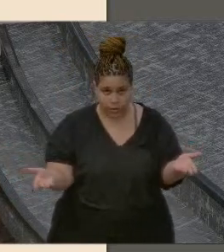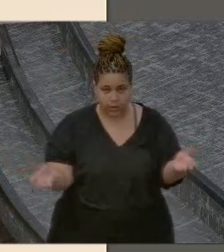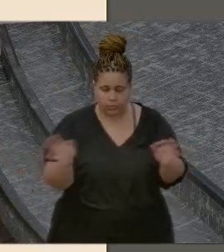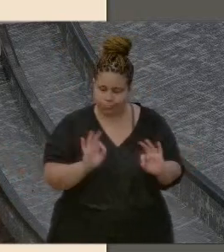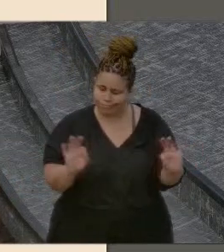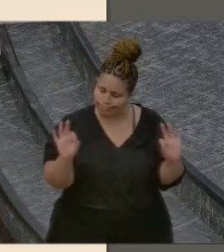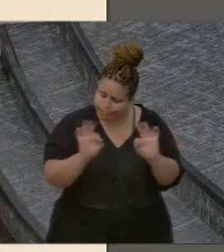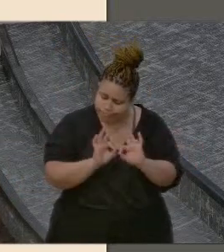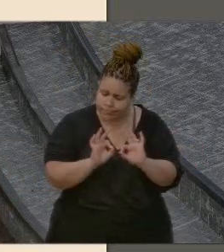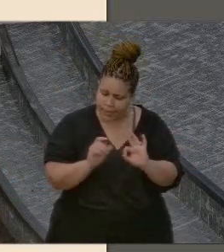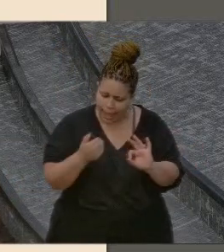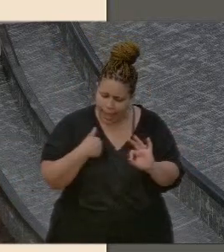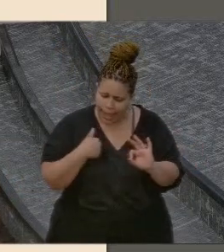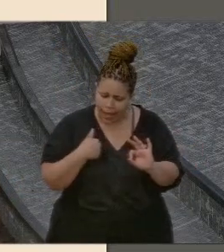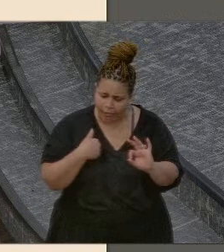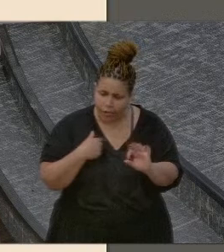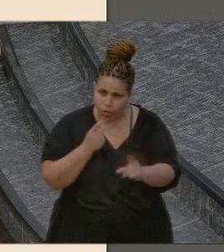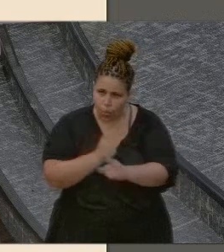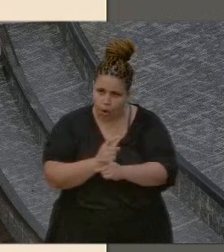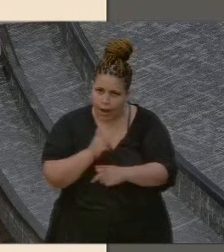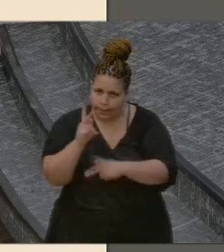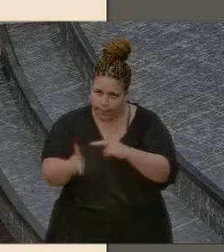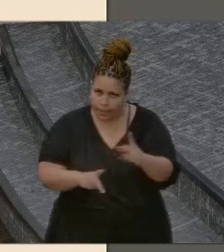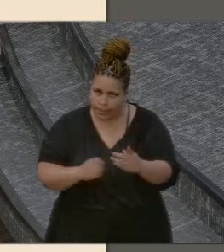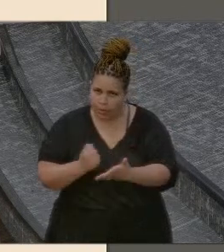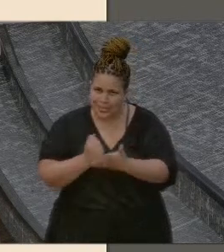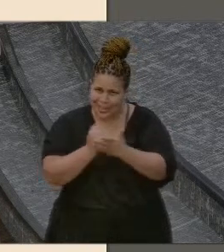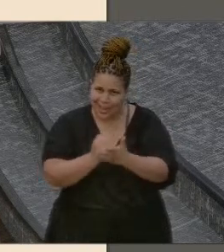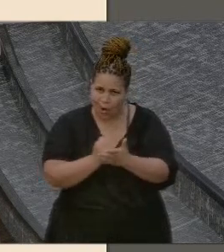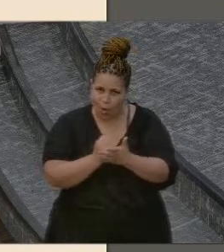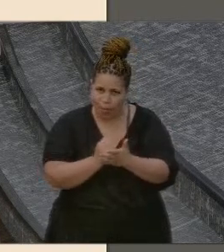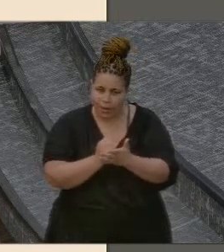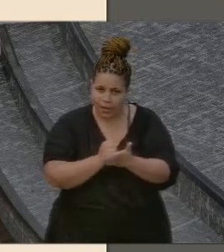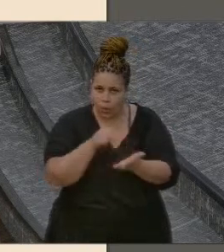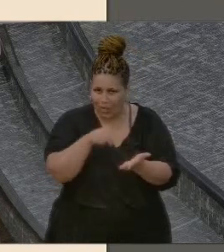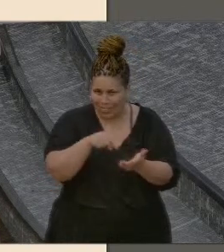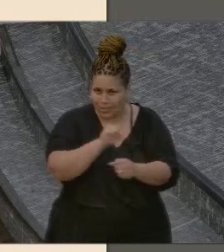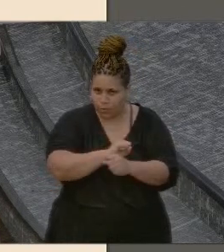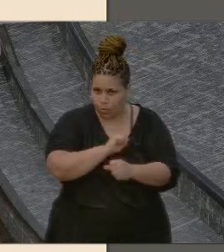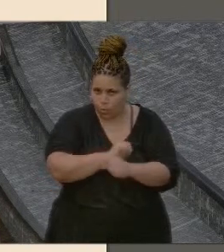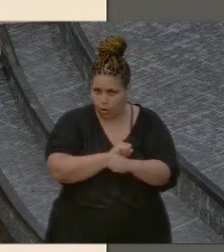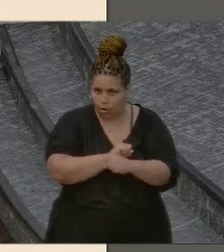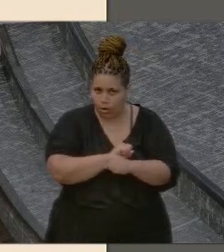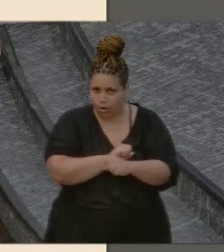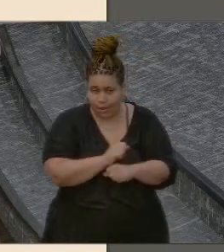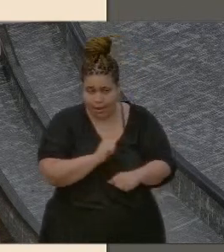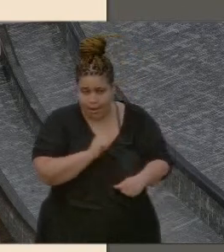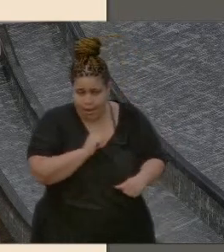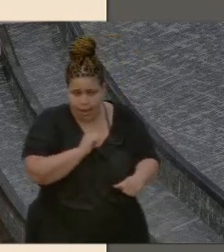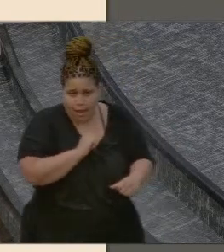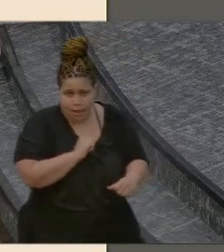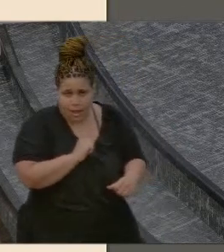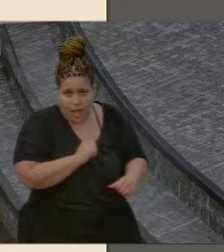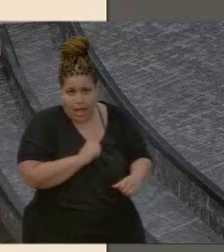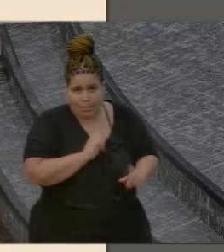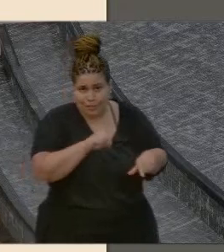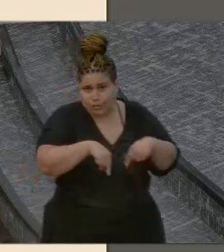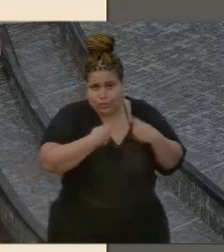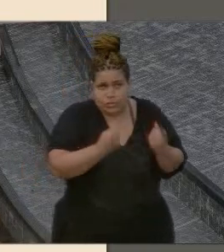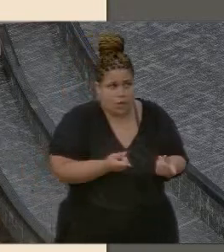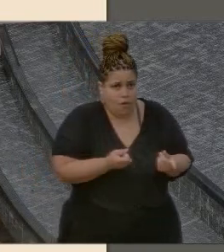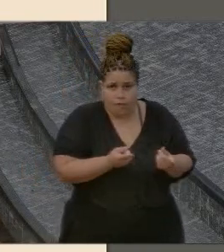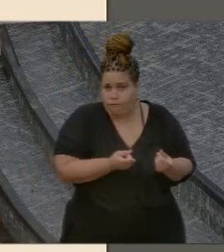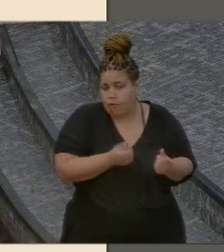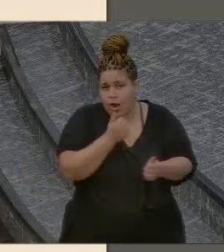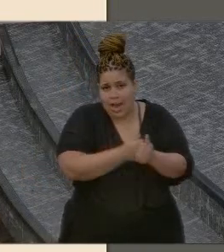work. I have not been in a conversation with a school leader who has not had personnel